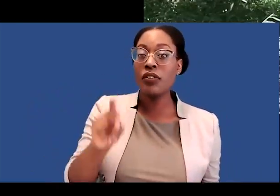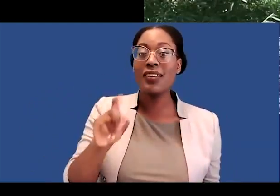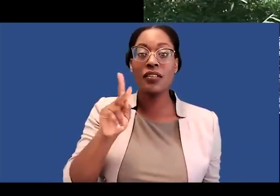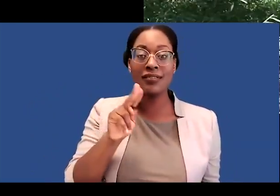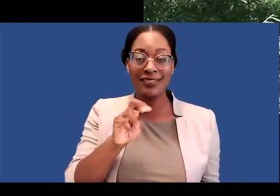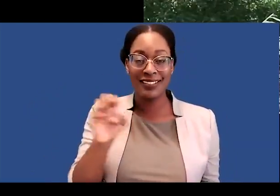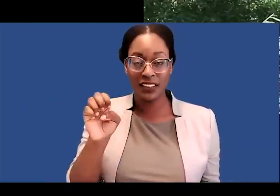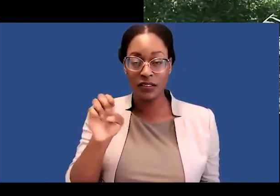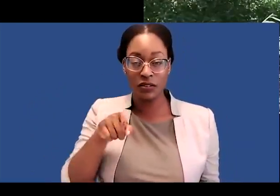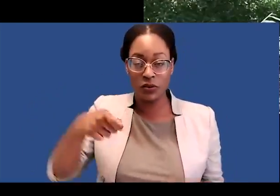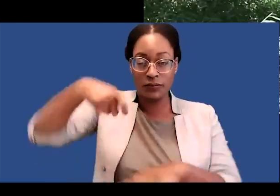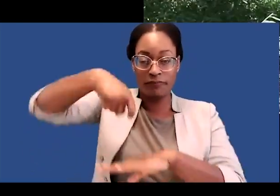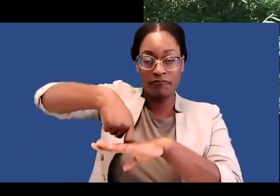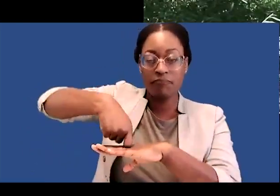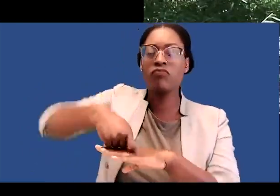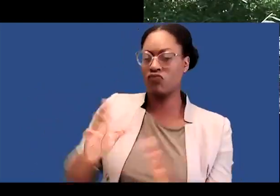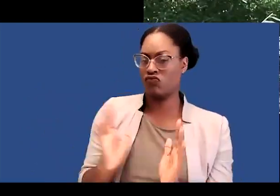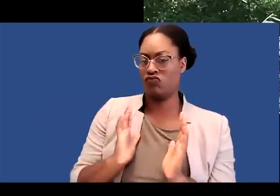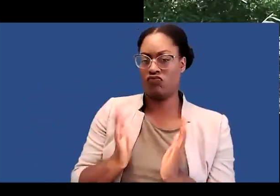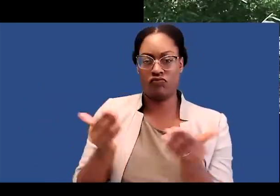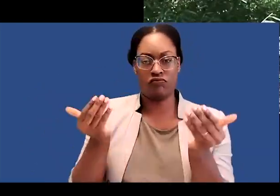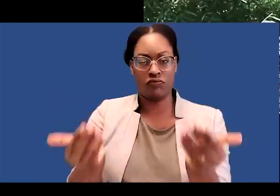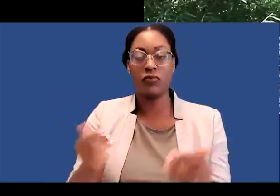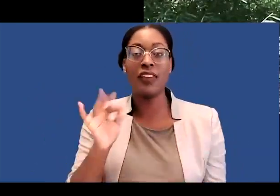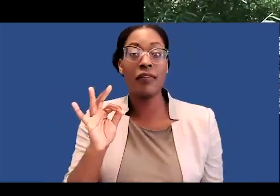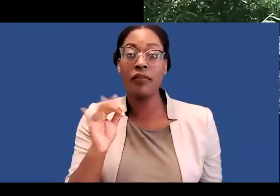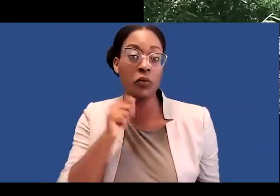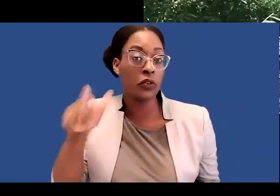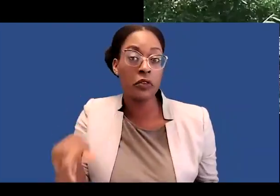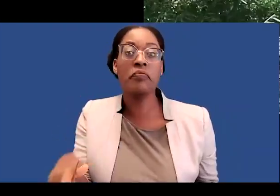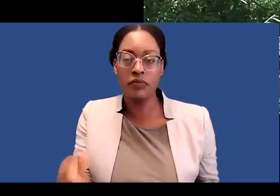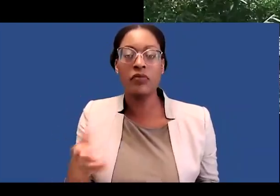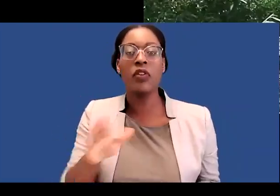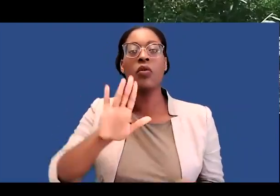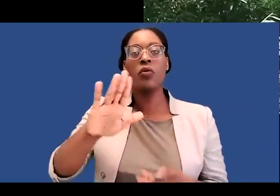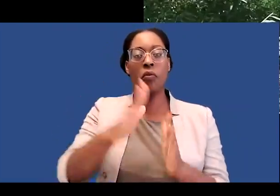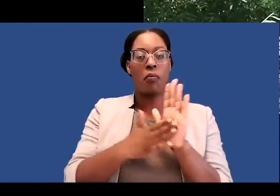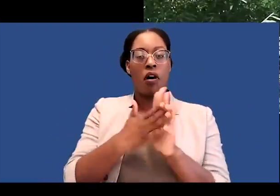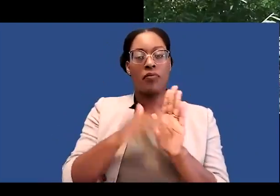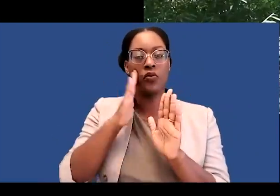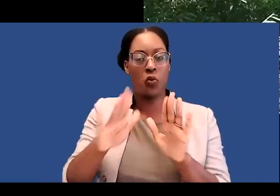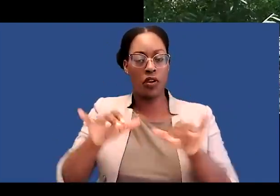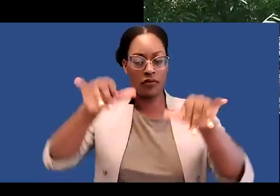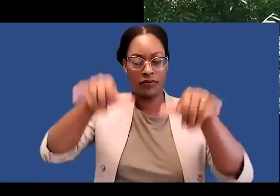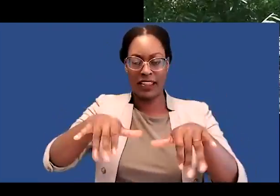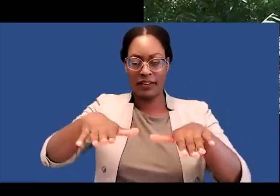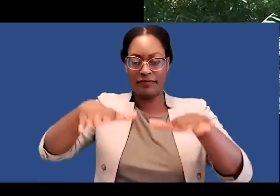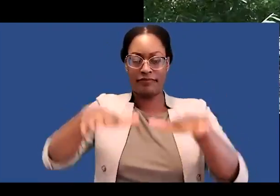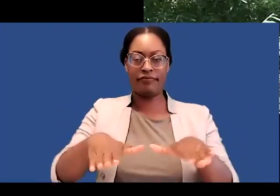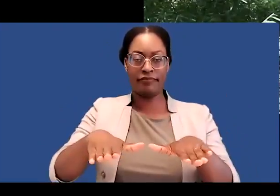front knee, go ahead and do that. If not, stay down with the palms on your mat